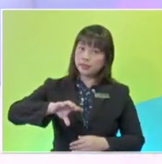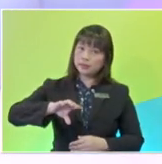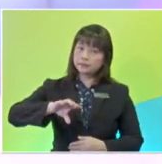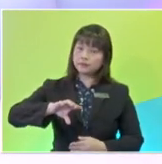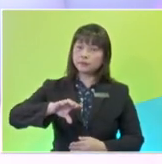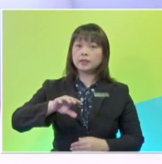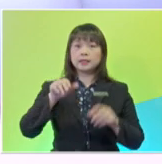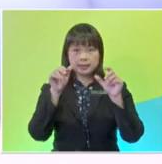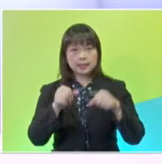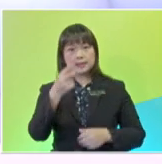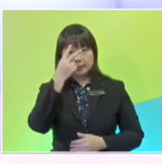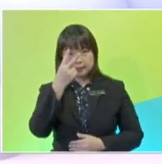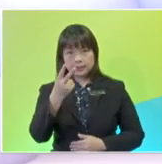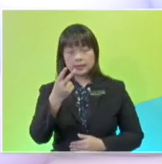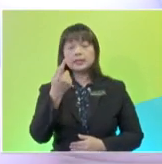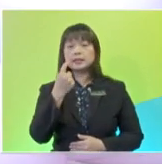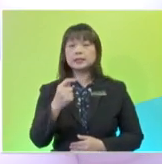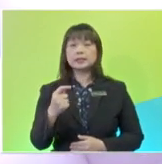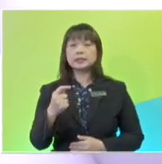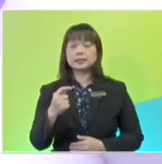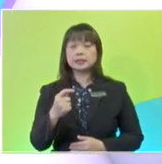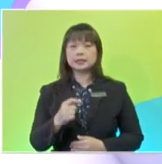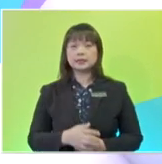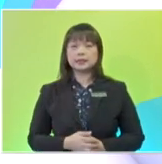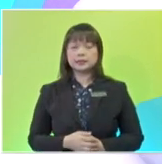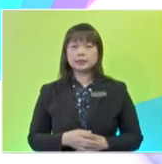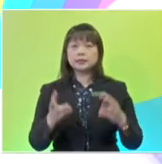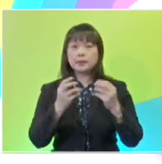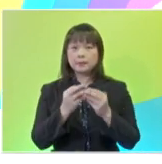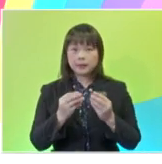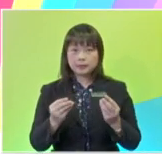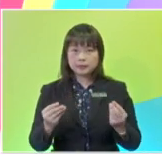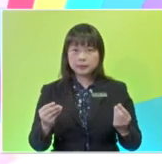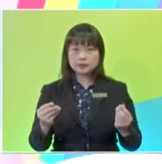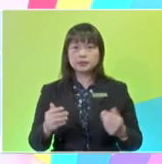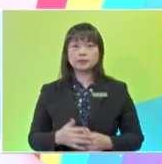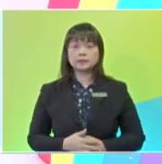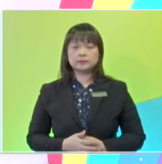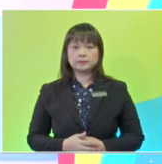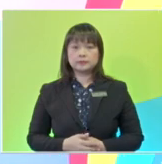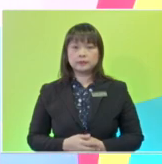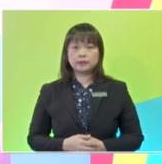see that the powder or the flour, the powders, Should I pour everything? Yes, pour everything.